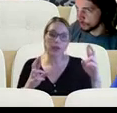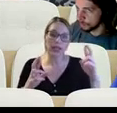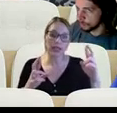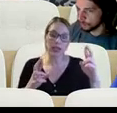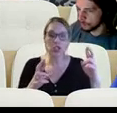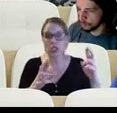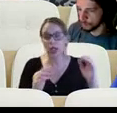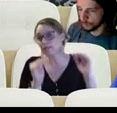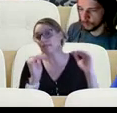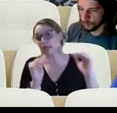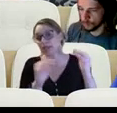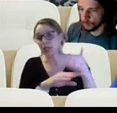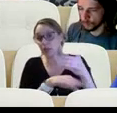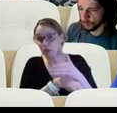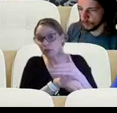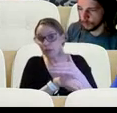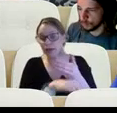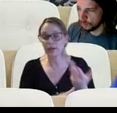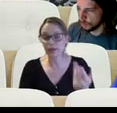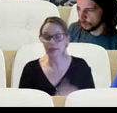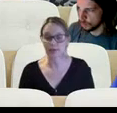able to move in that direction.